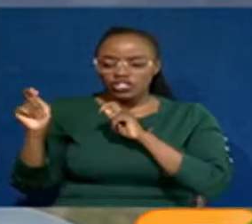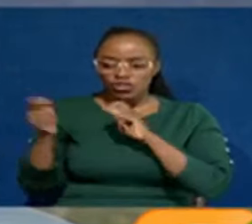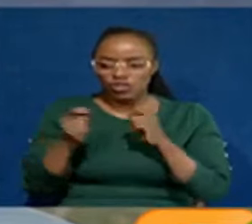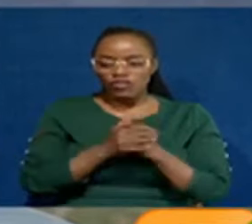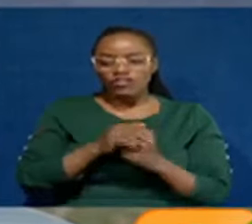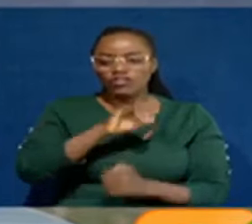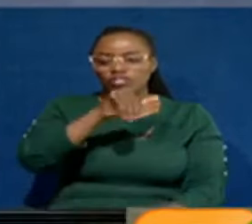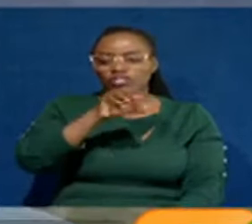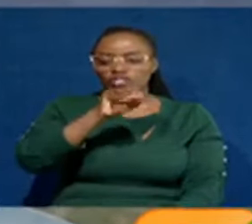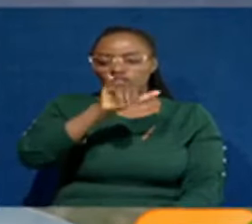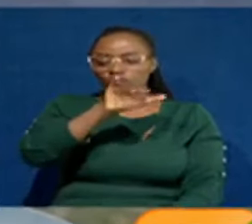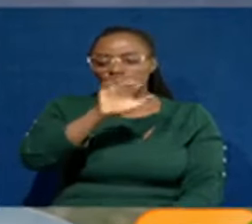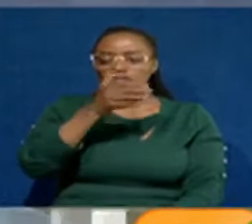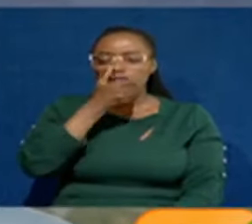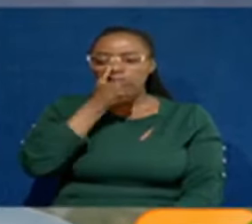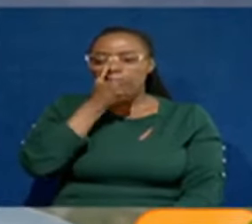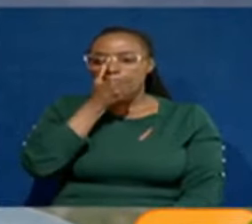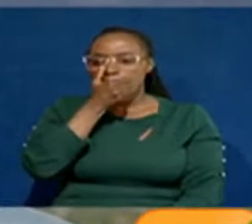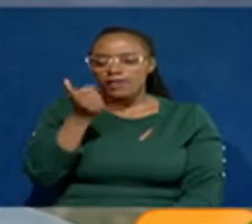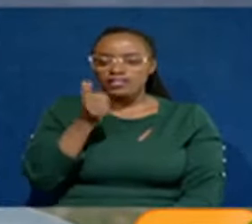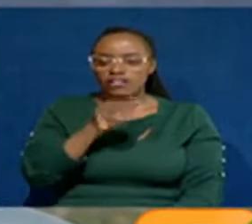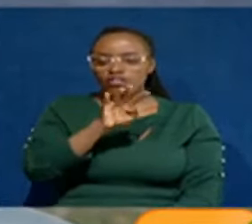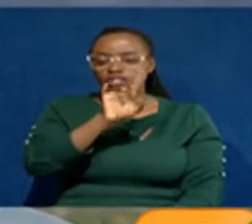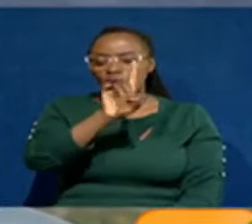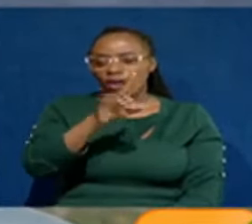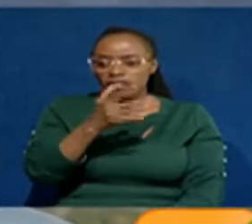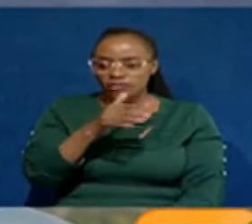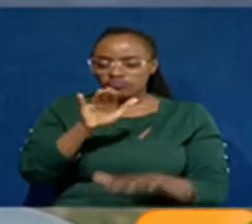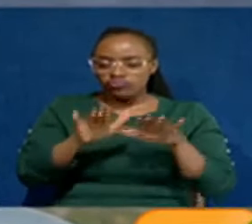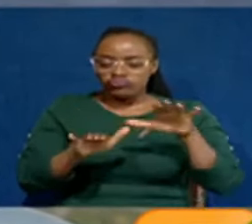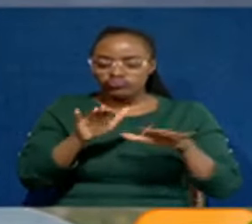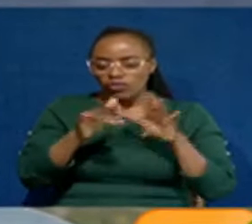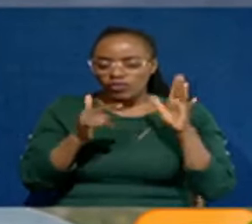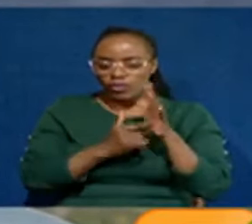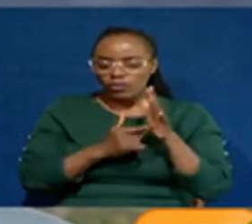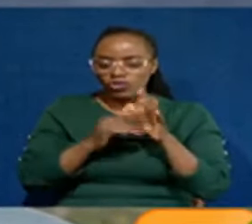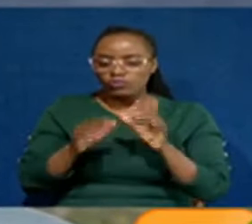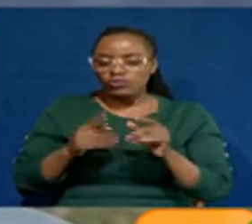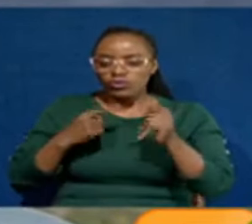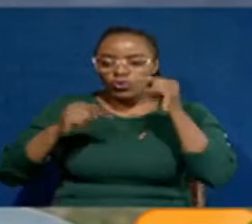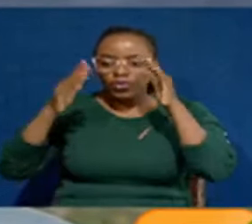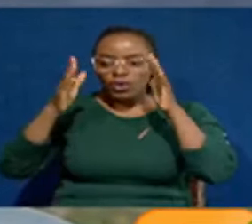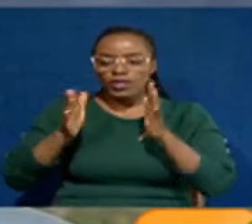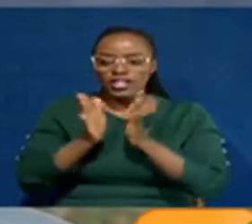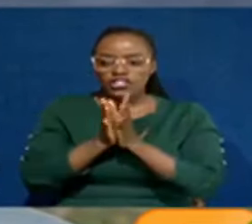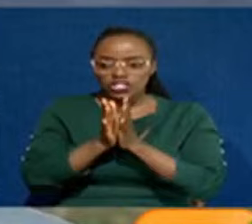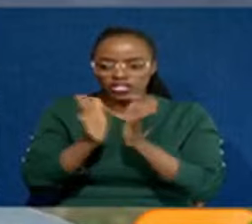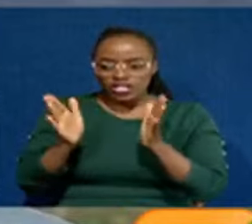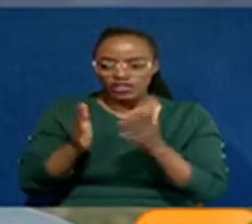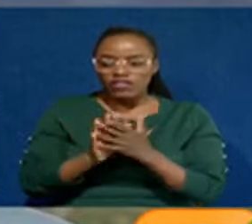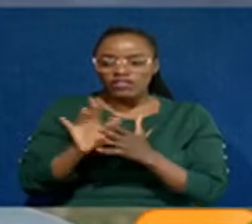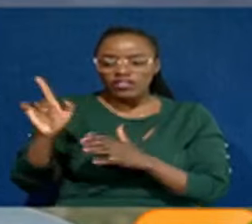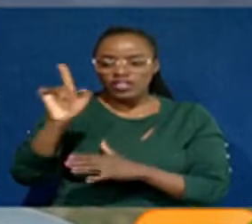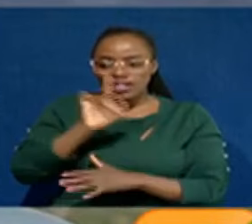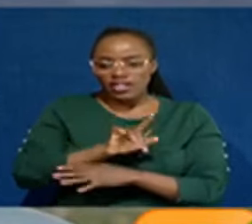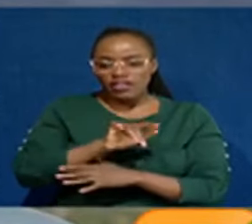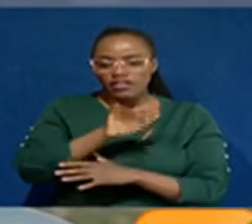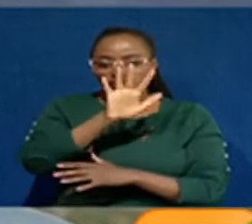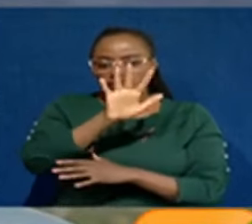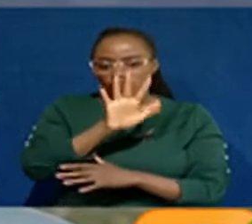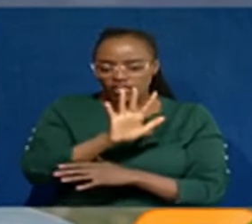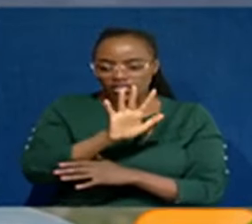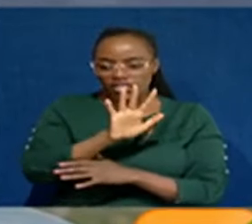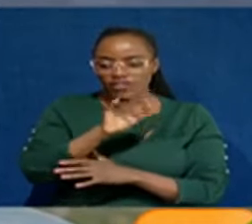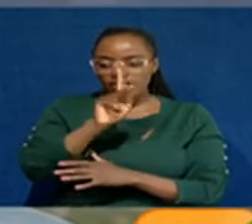Joyce Osike was on her best form, returning 41 Stableford points to be crowned the overall winner of the day, 15th leg of